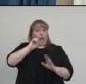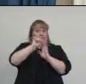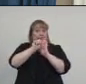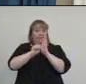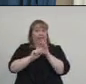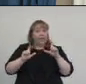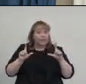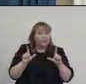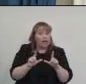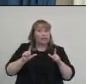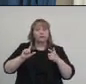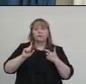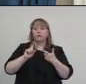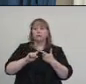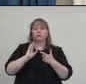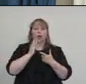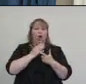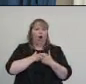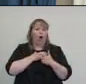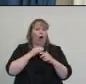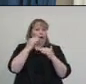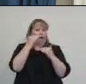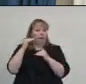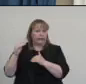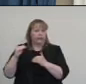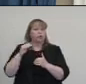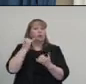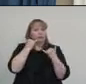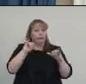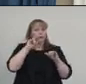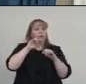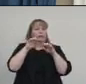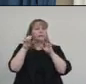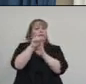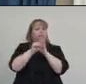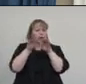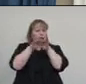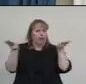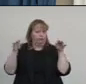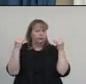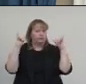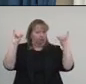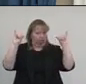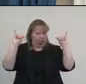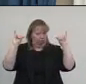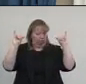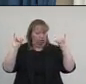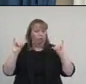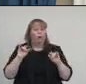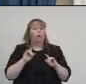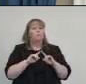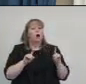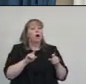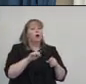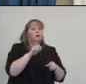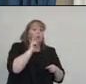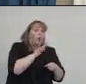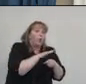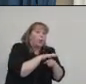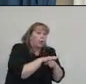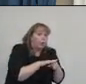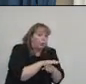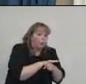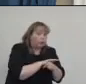responsible county governments with their knowledge of unique communities and their existing local licensing and regulatory structures are in the